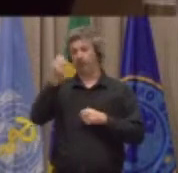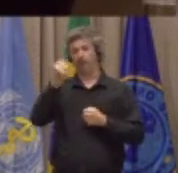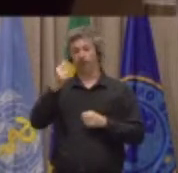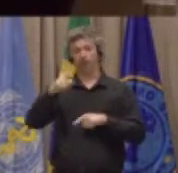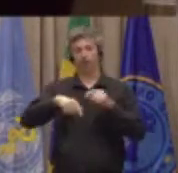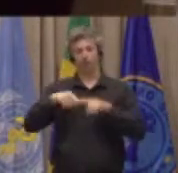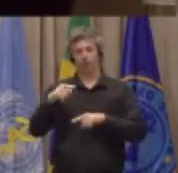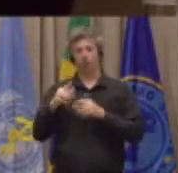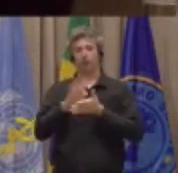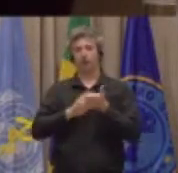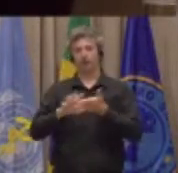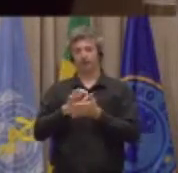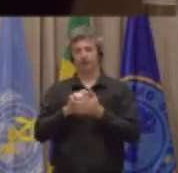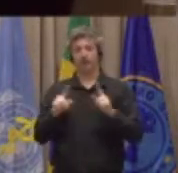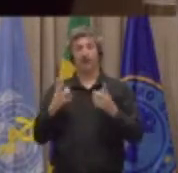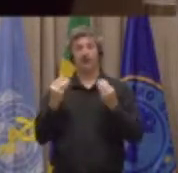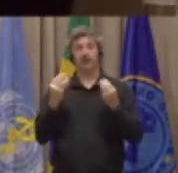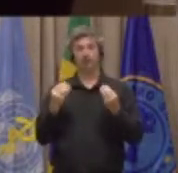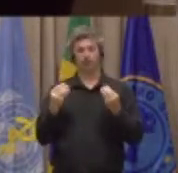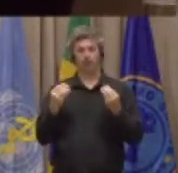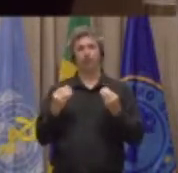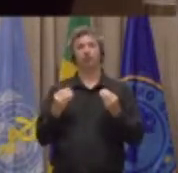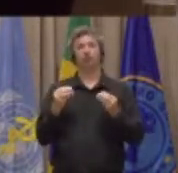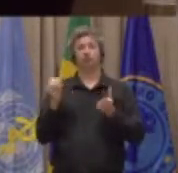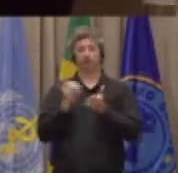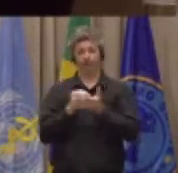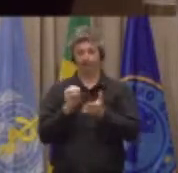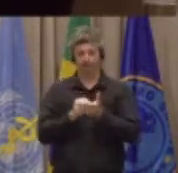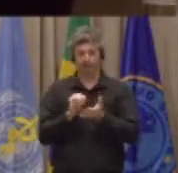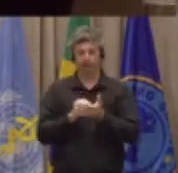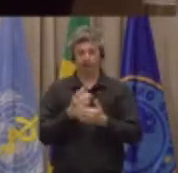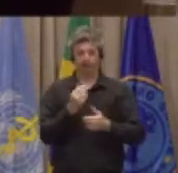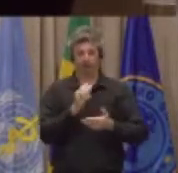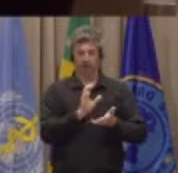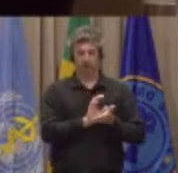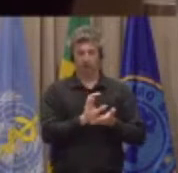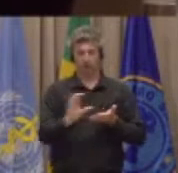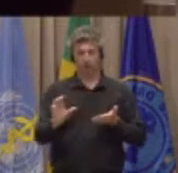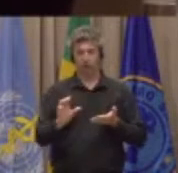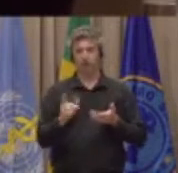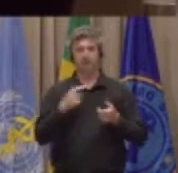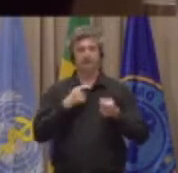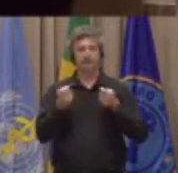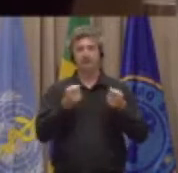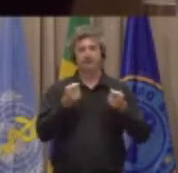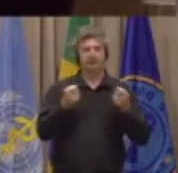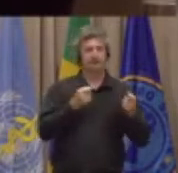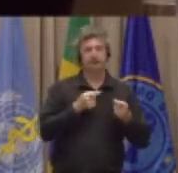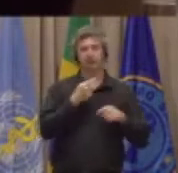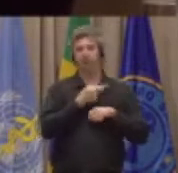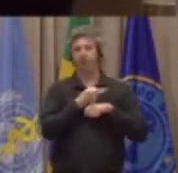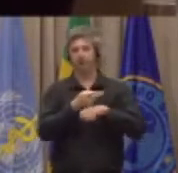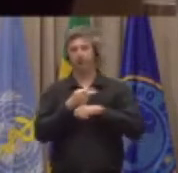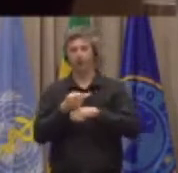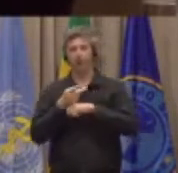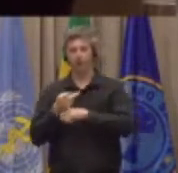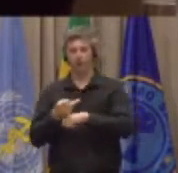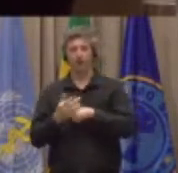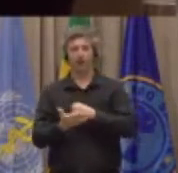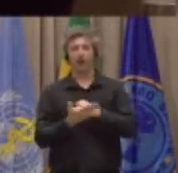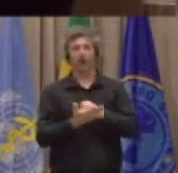consider the enrichment that we are producing, but it's a high number if we have the incipience of the researches.